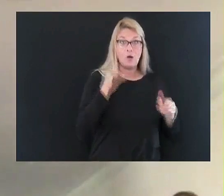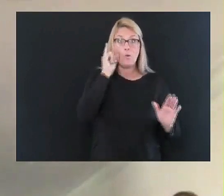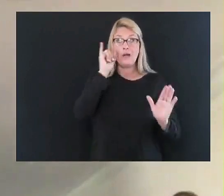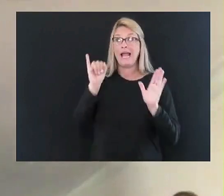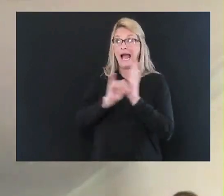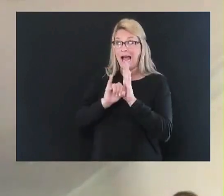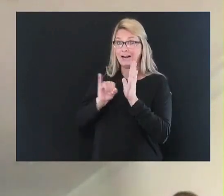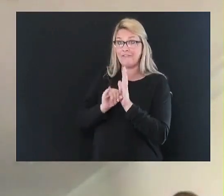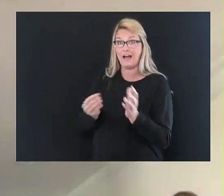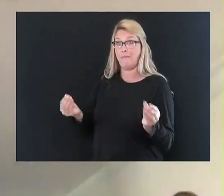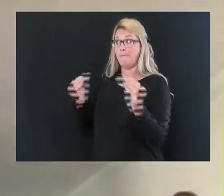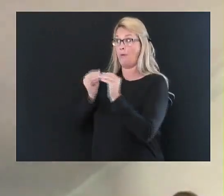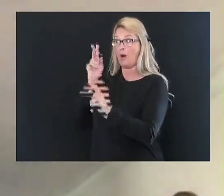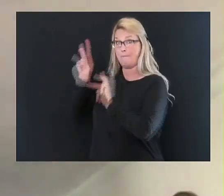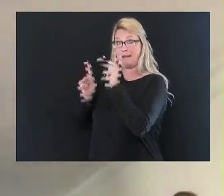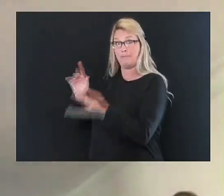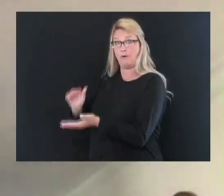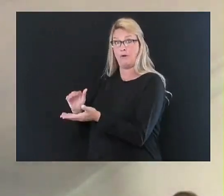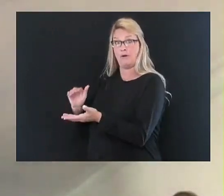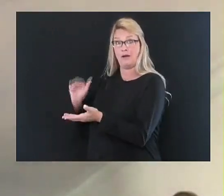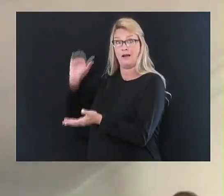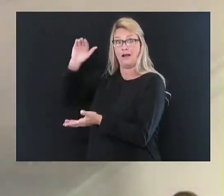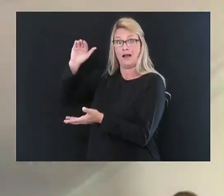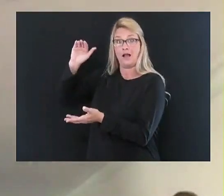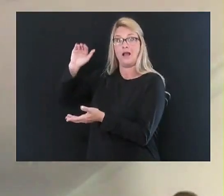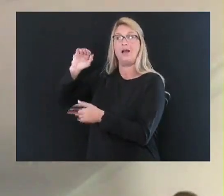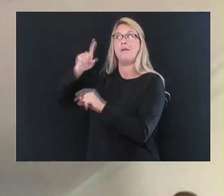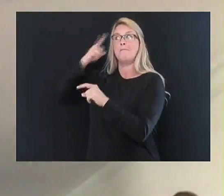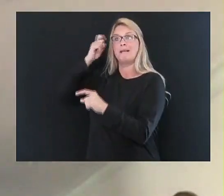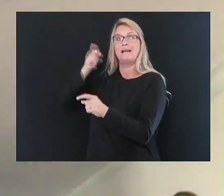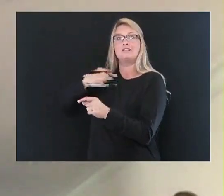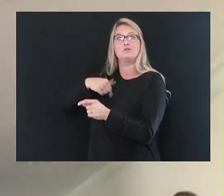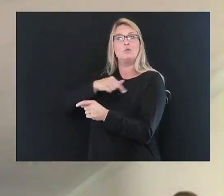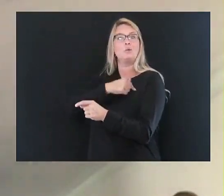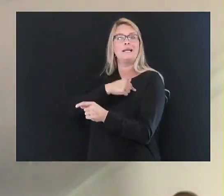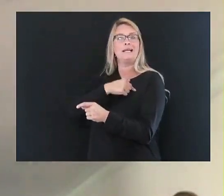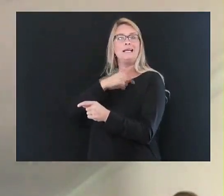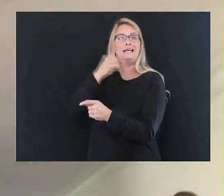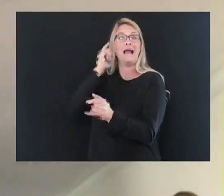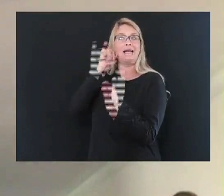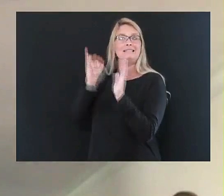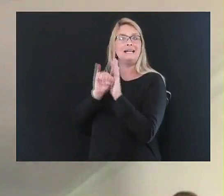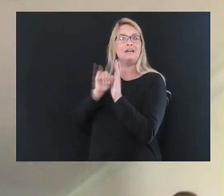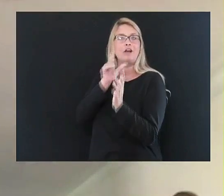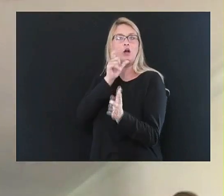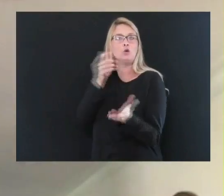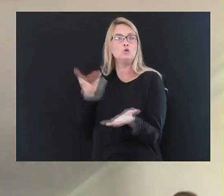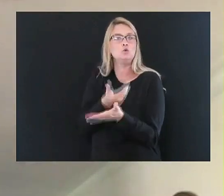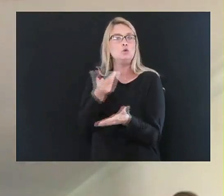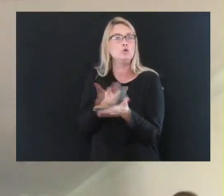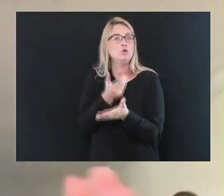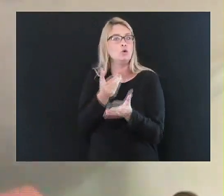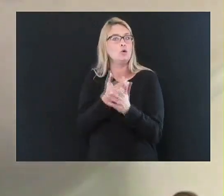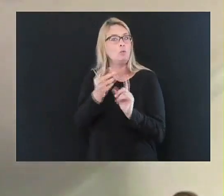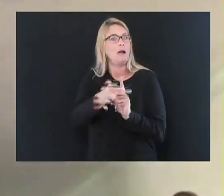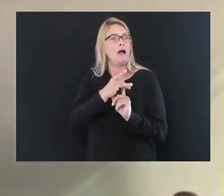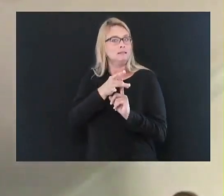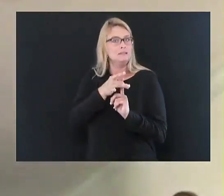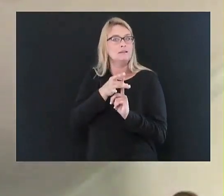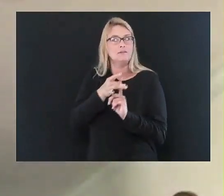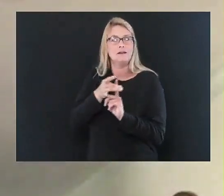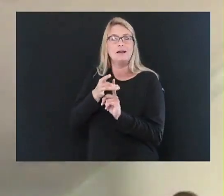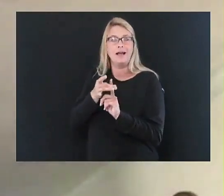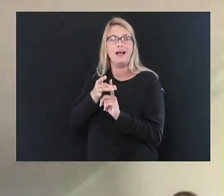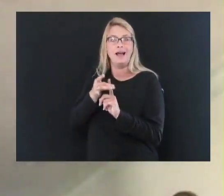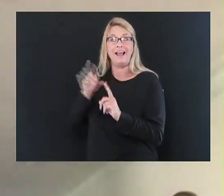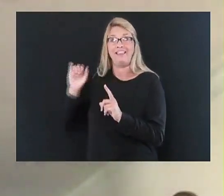that percent positive rate starts to come down. But because we'll identify new people who are COVID positive, the infection